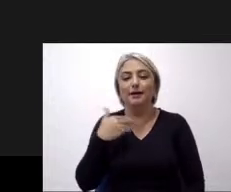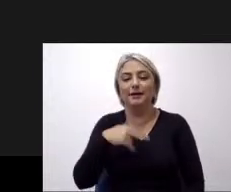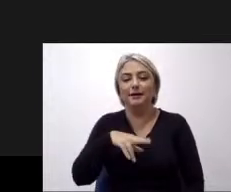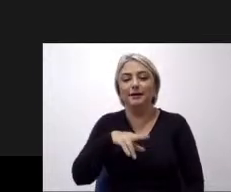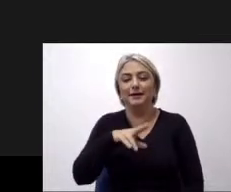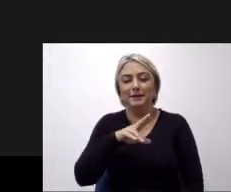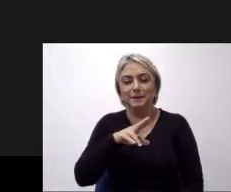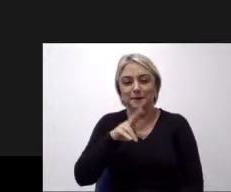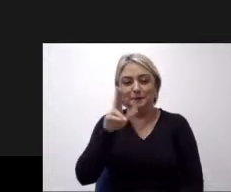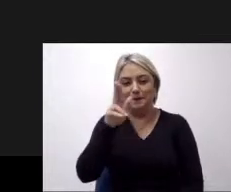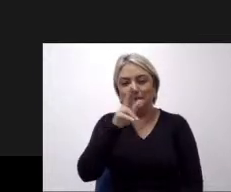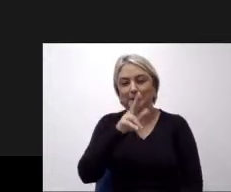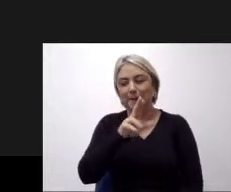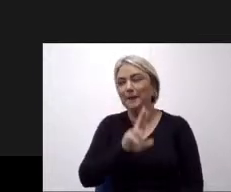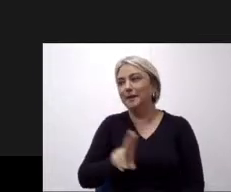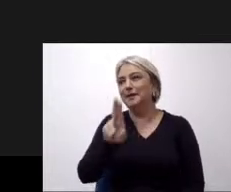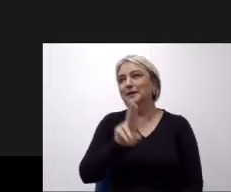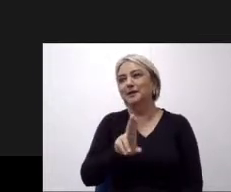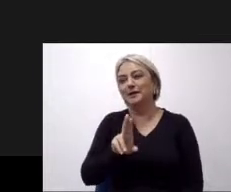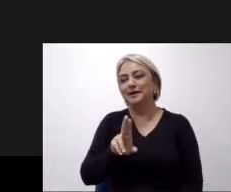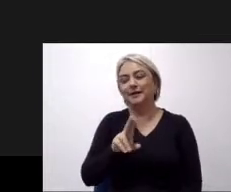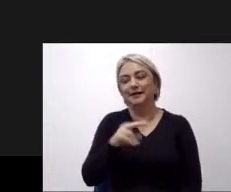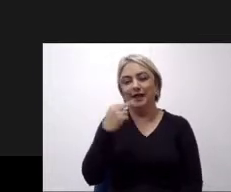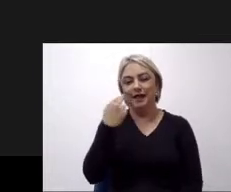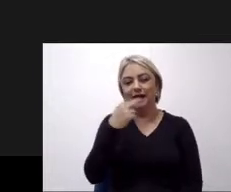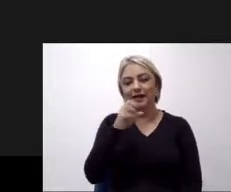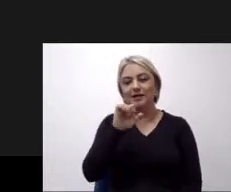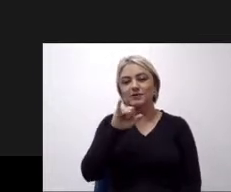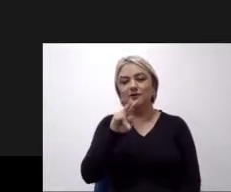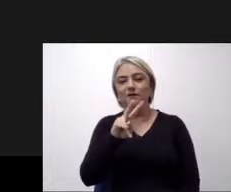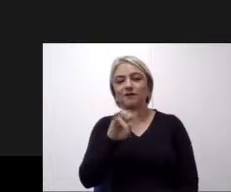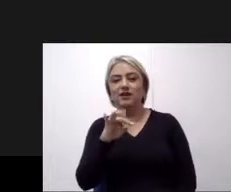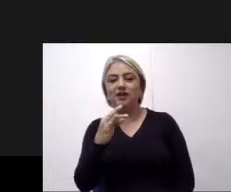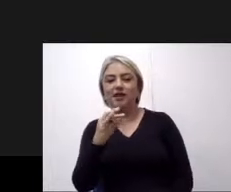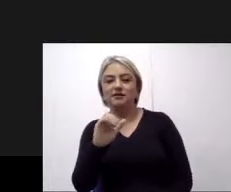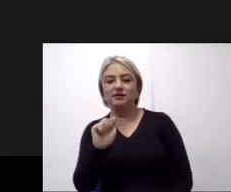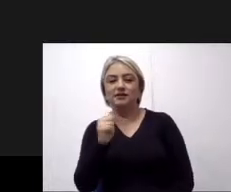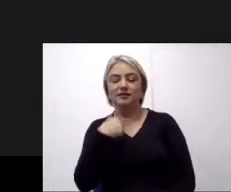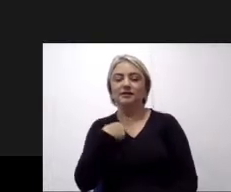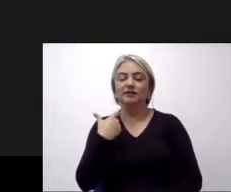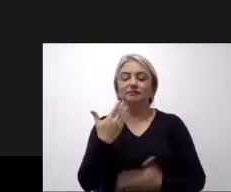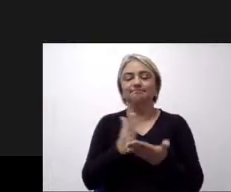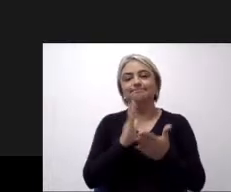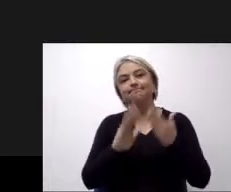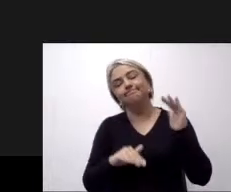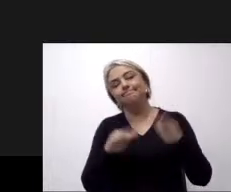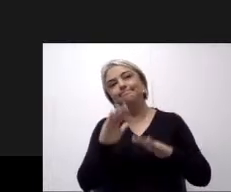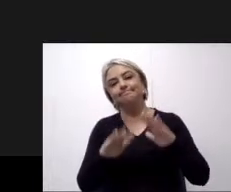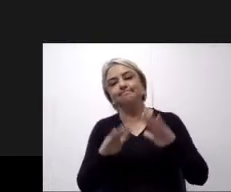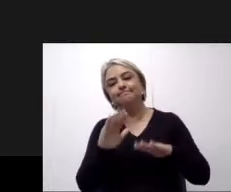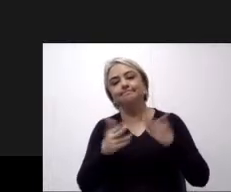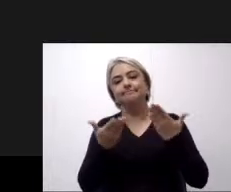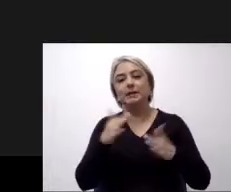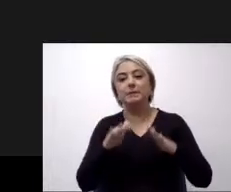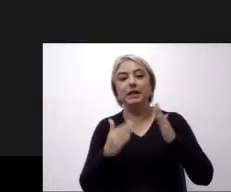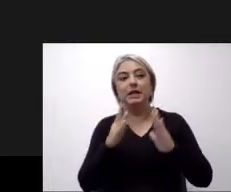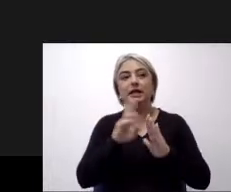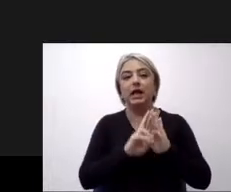depended on the role that was devoted to women by the political regime.